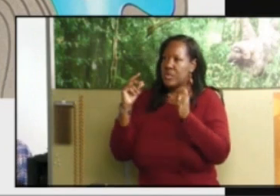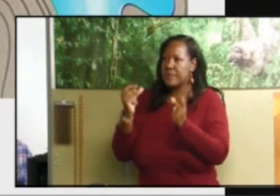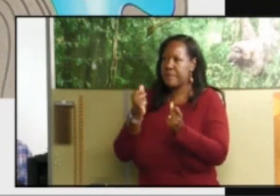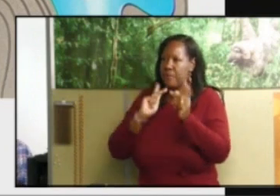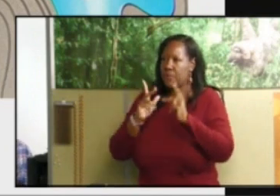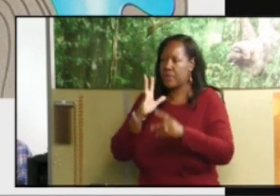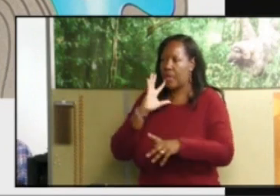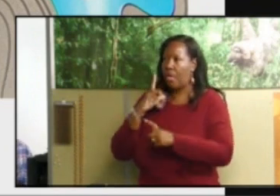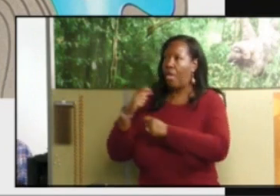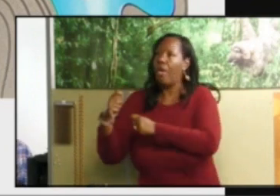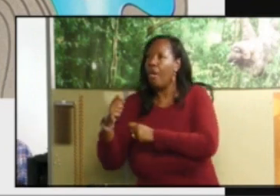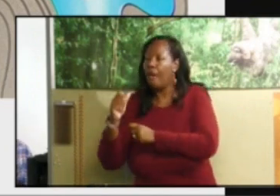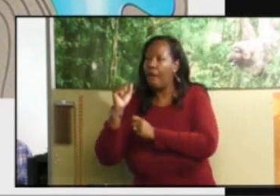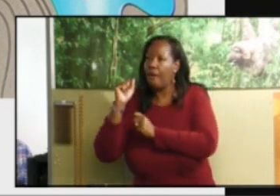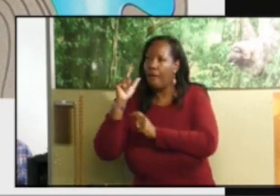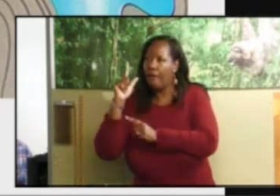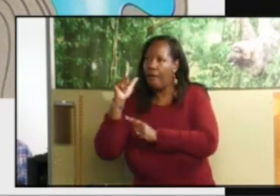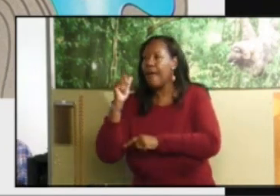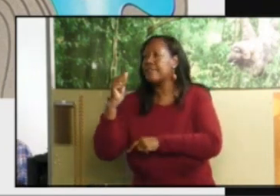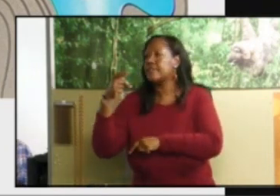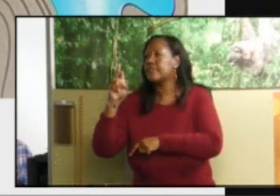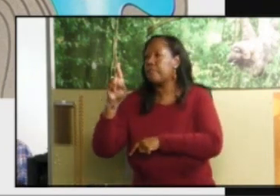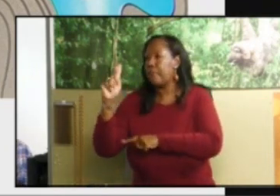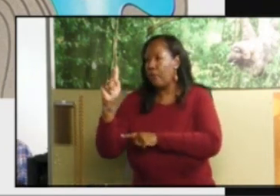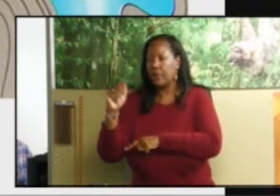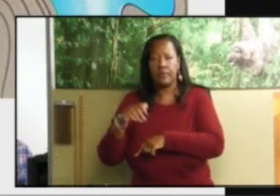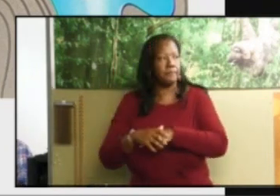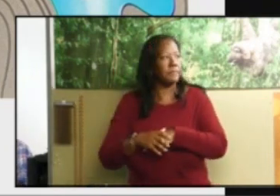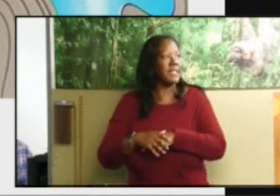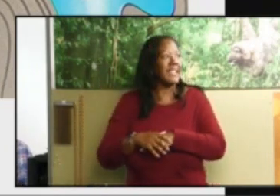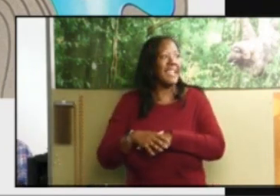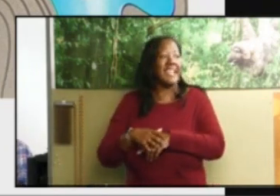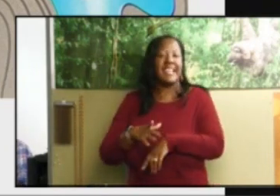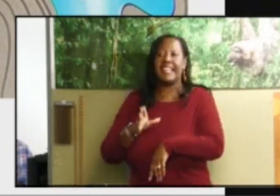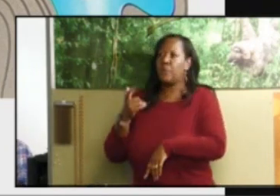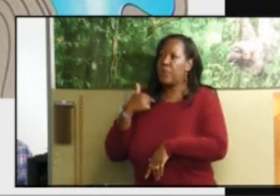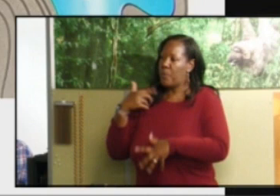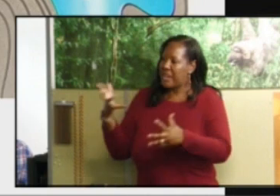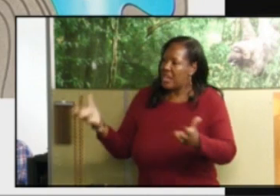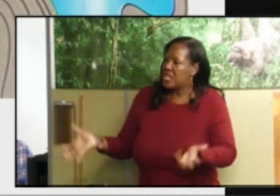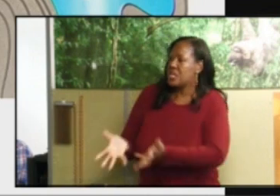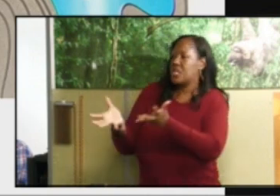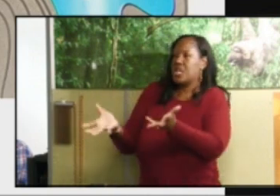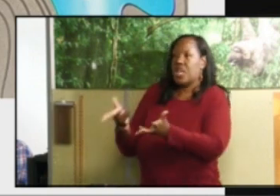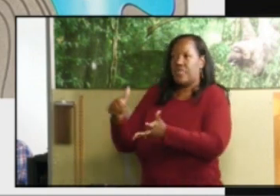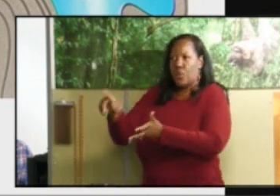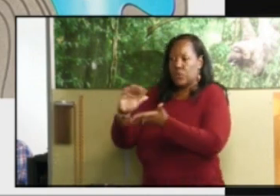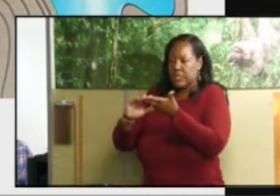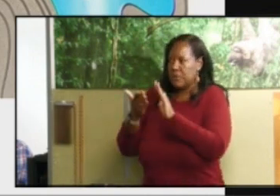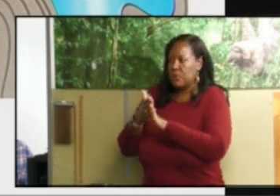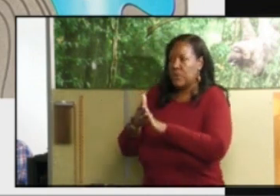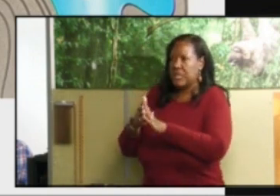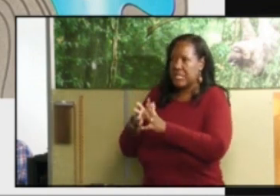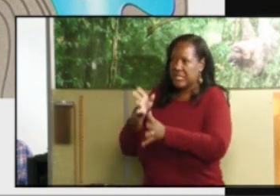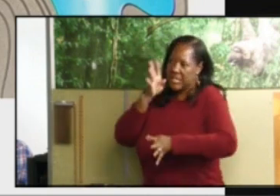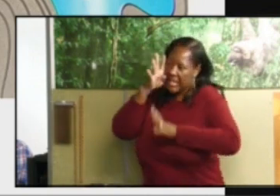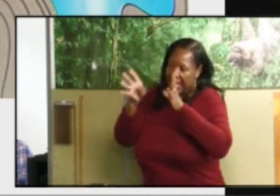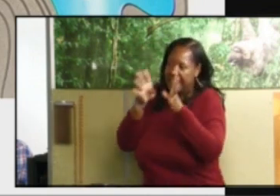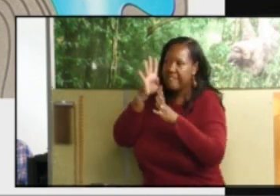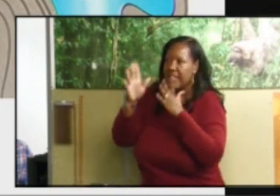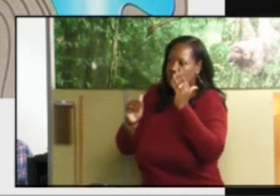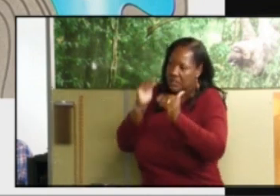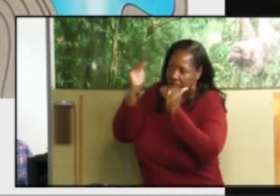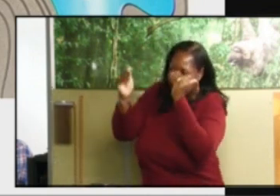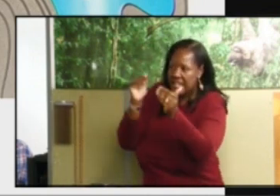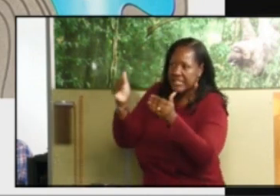that energy of these small towns really revitalizing their communities through innovative advancements